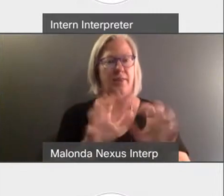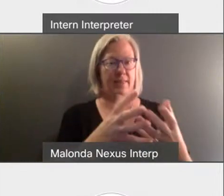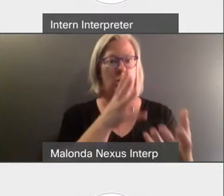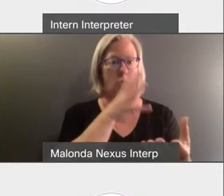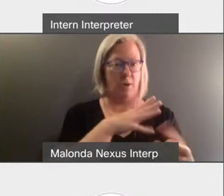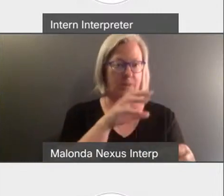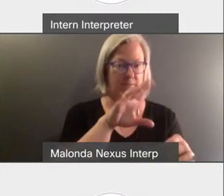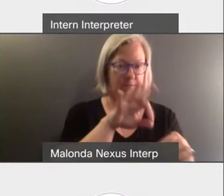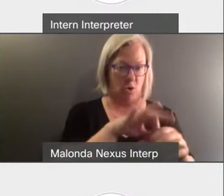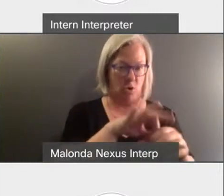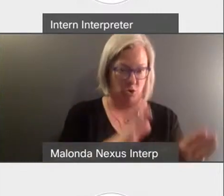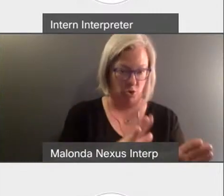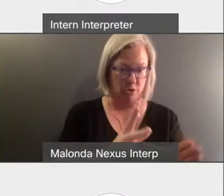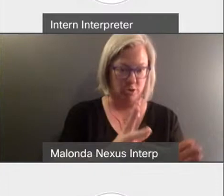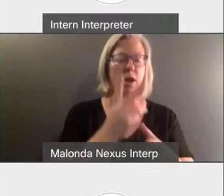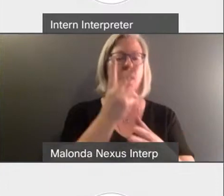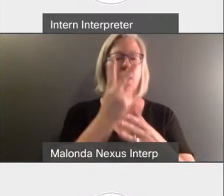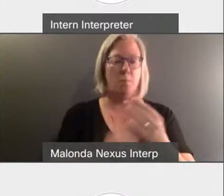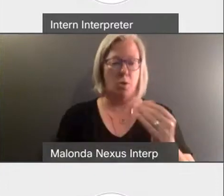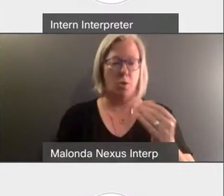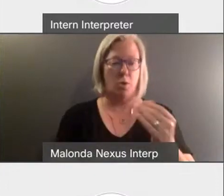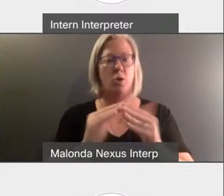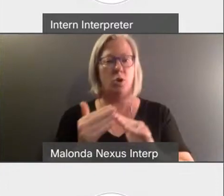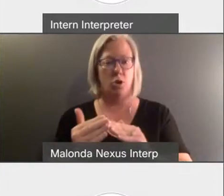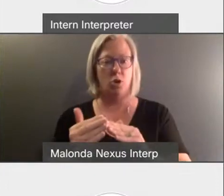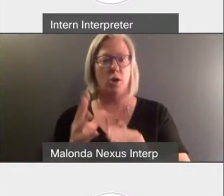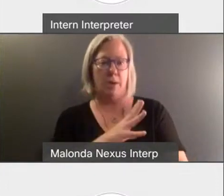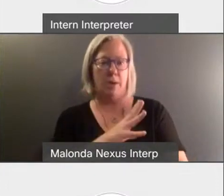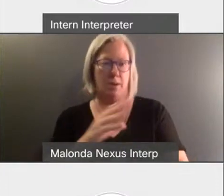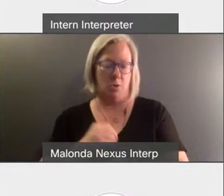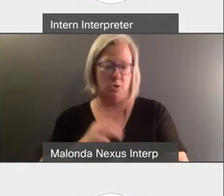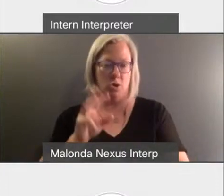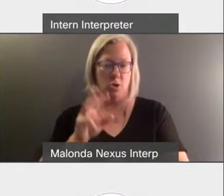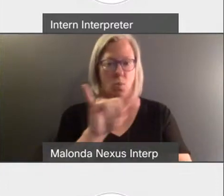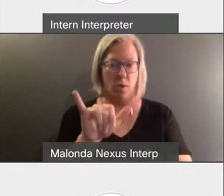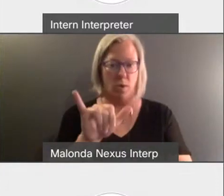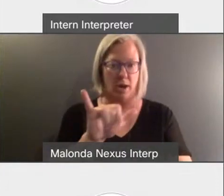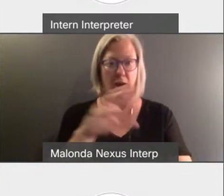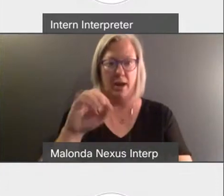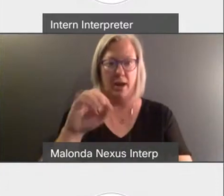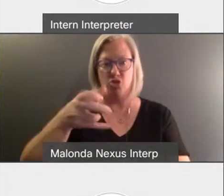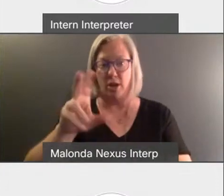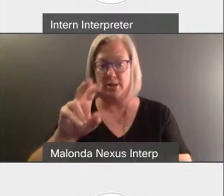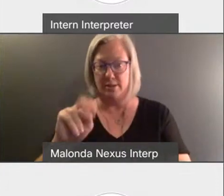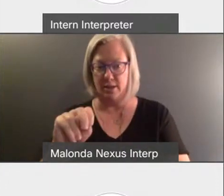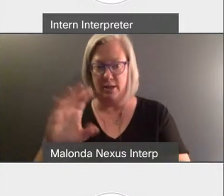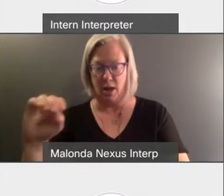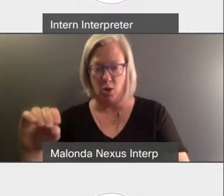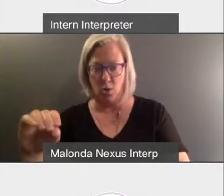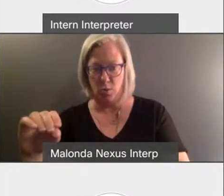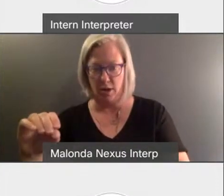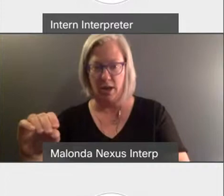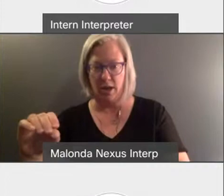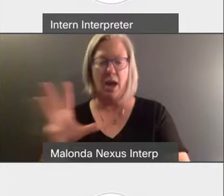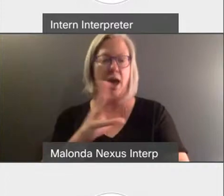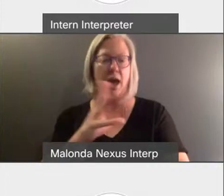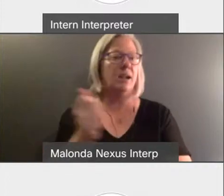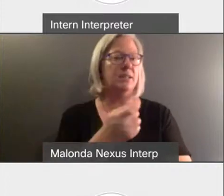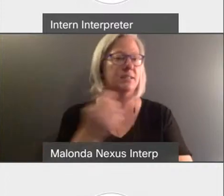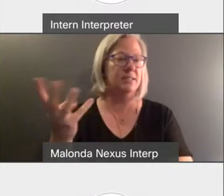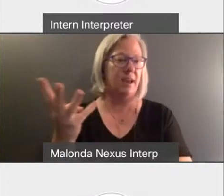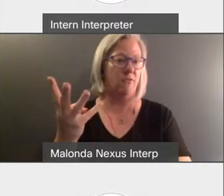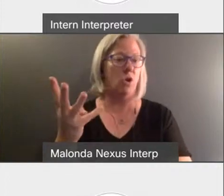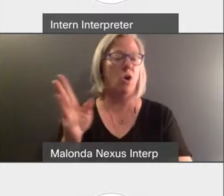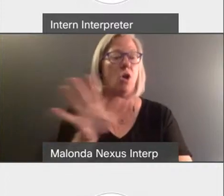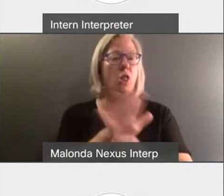comprise both community members of Wyandotte and Johnson counties, and several local